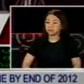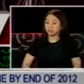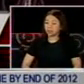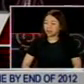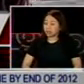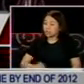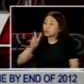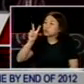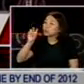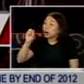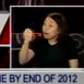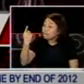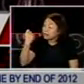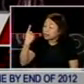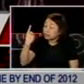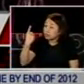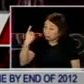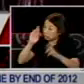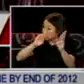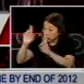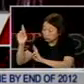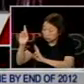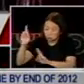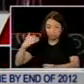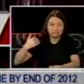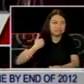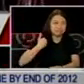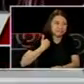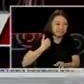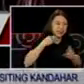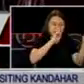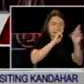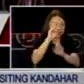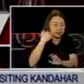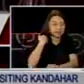What about 2011? It's not yet ready. Not yet ready, sir. Okay.